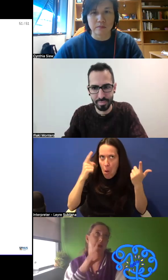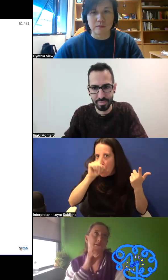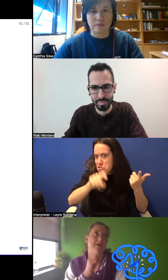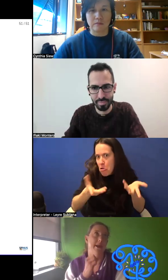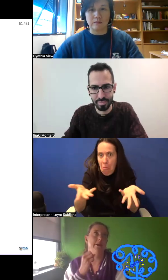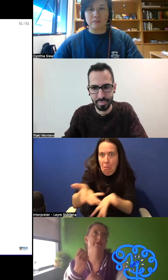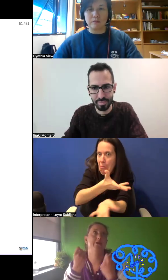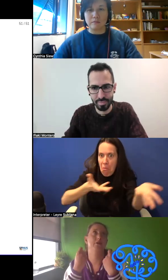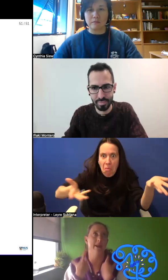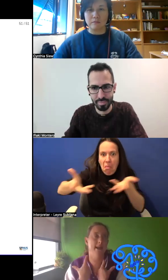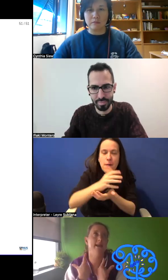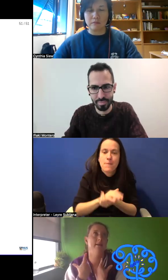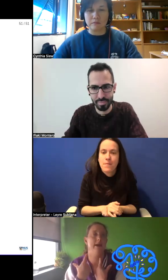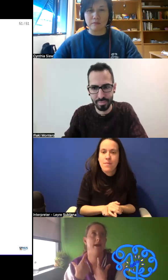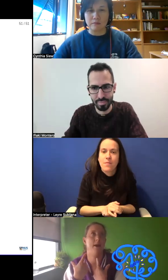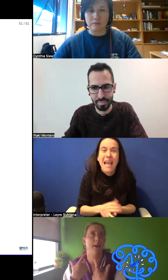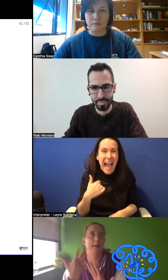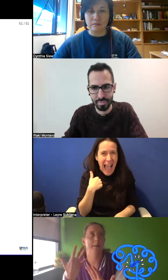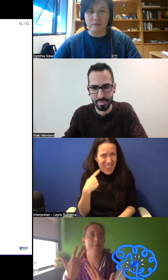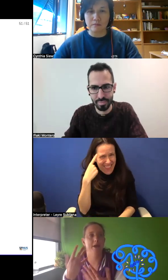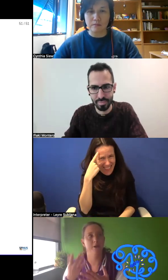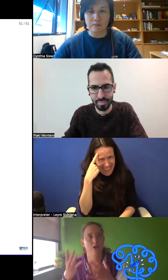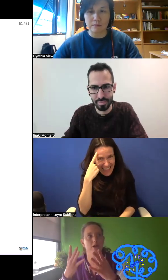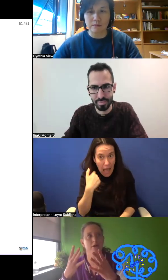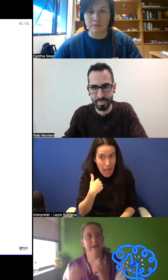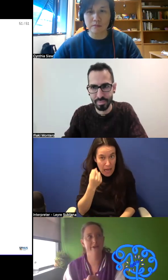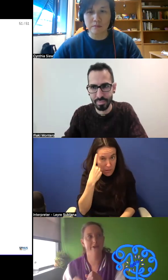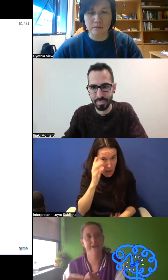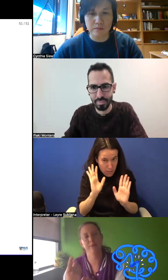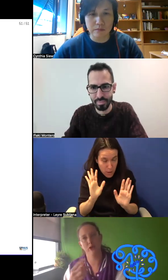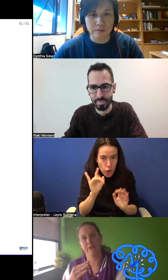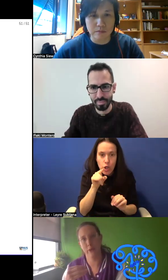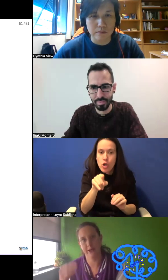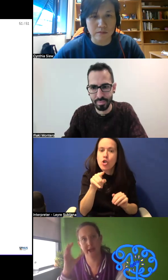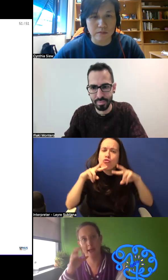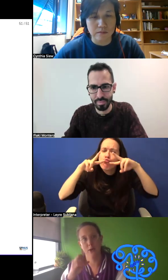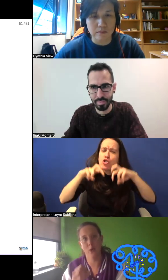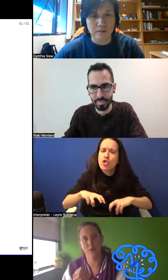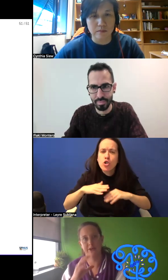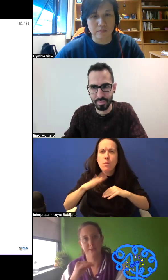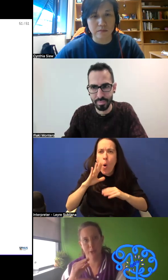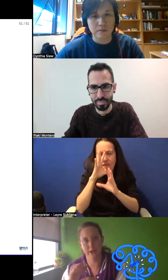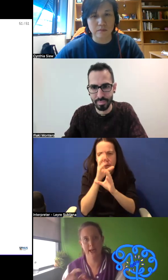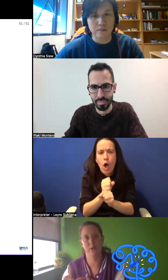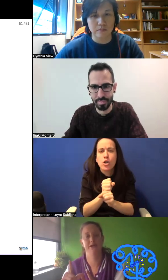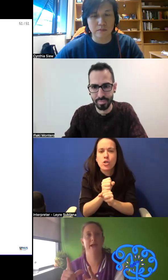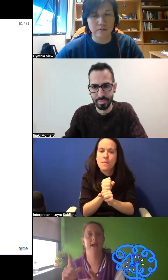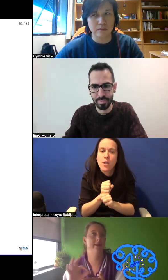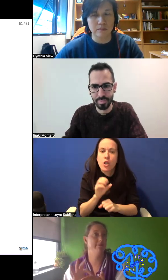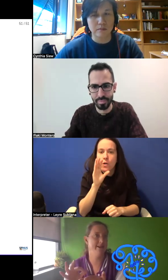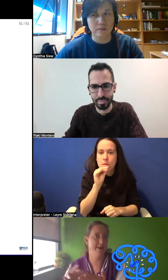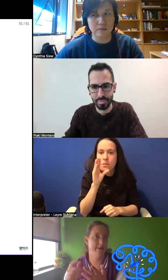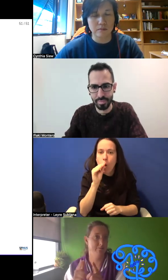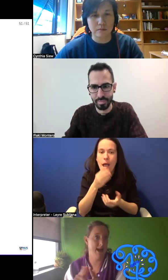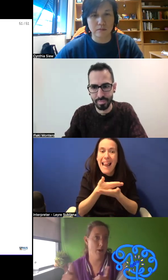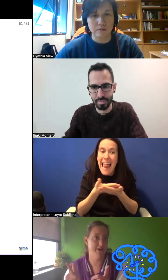As I understand it correctly, your research is more focusing on spoken language and